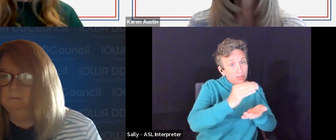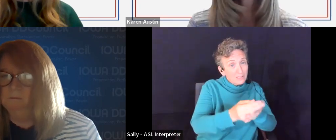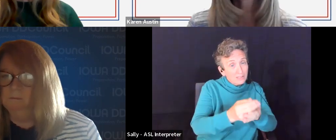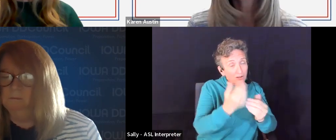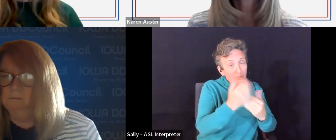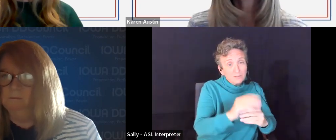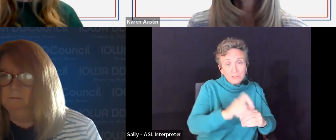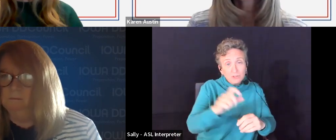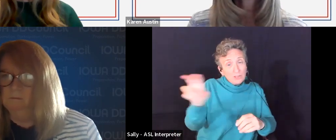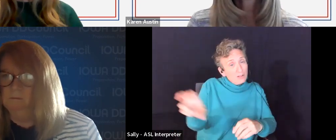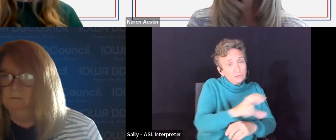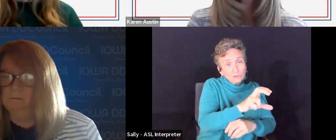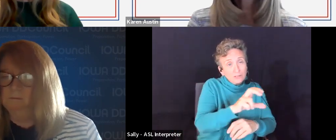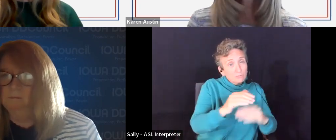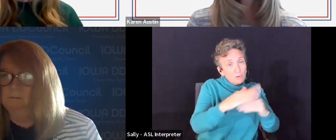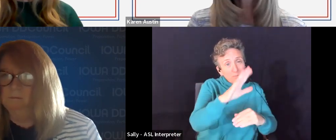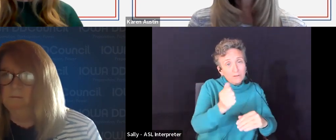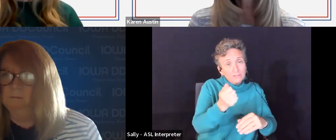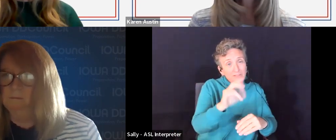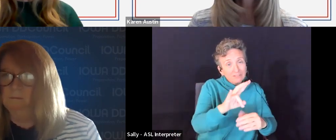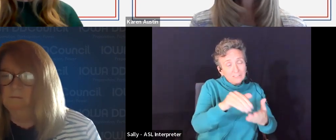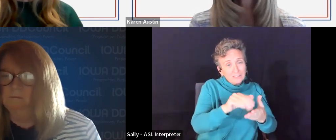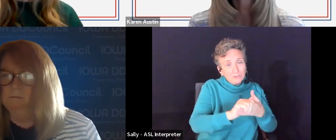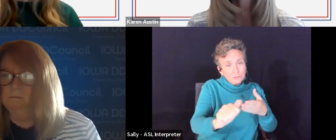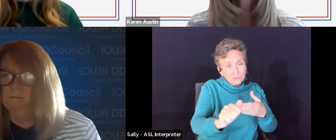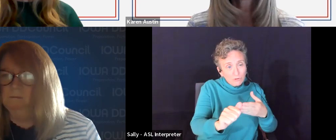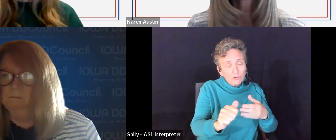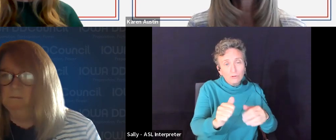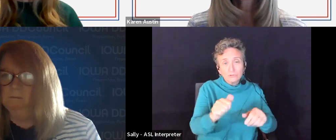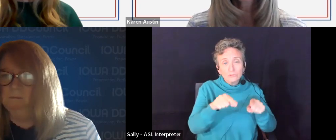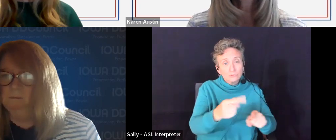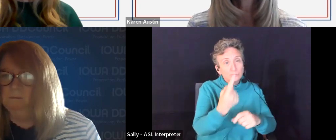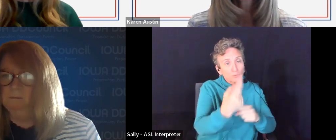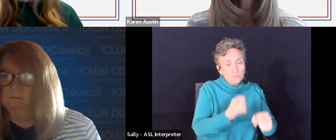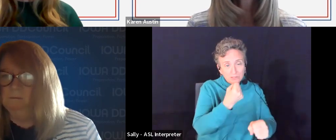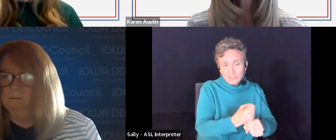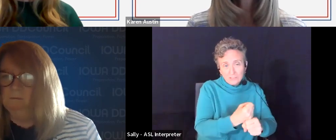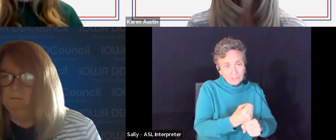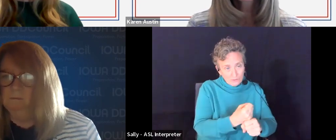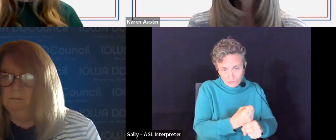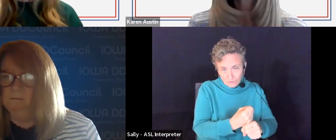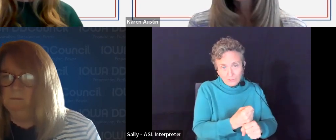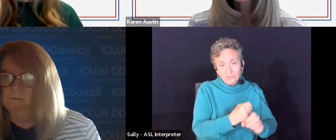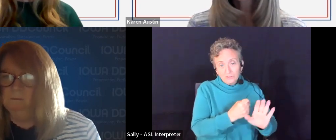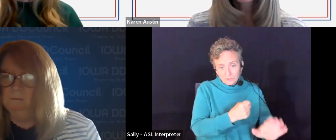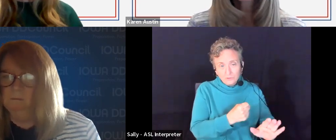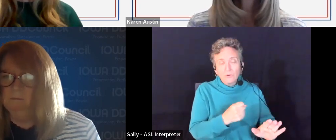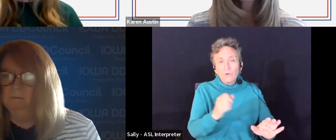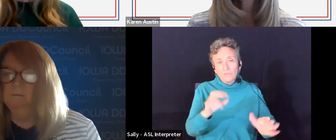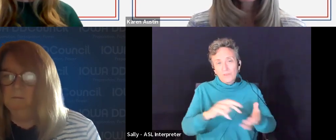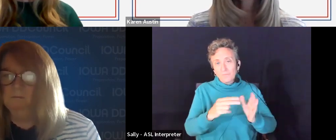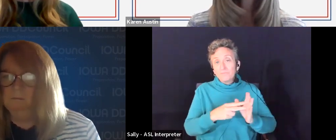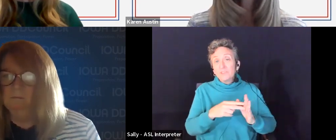than 17,000 plus contributions in any given year. So there is a sunset on